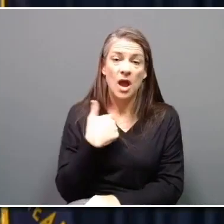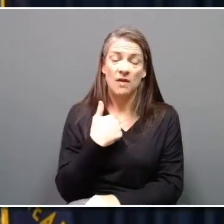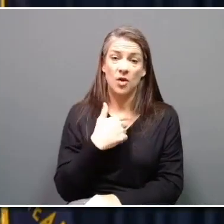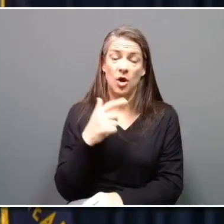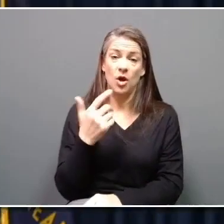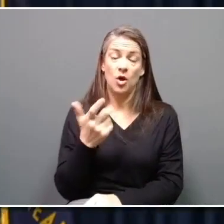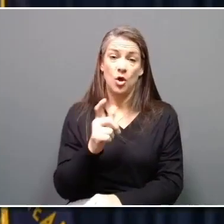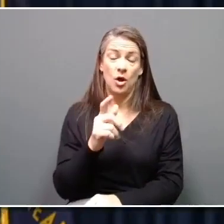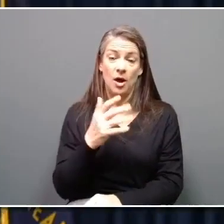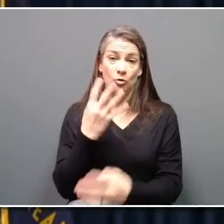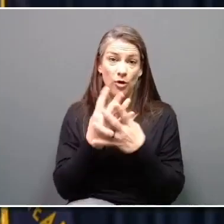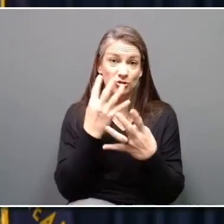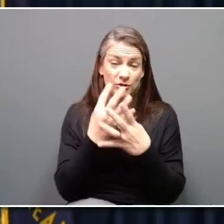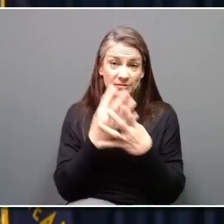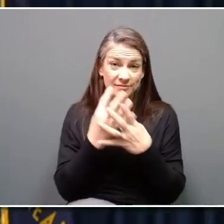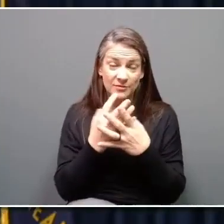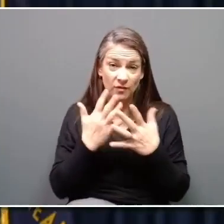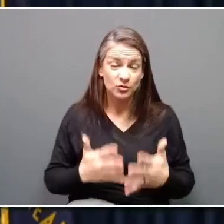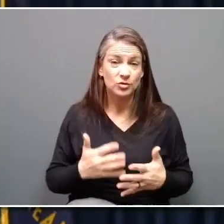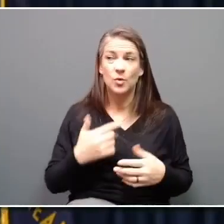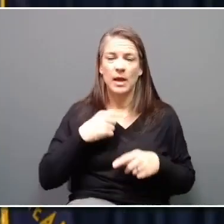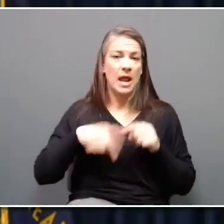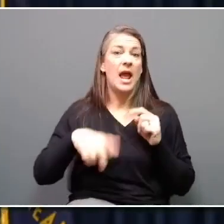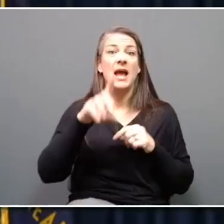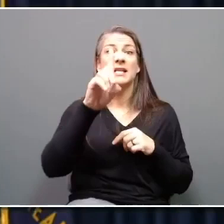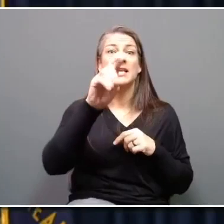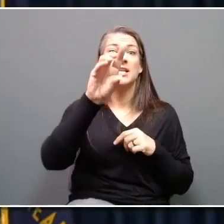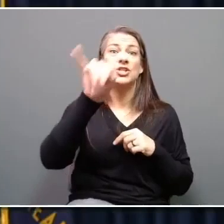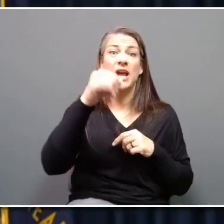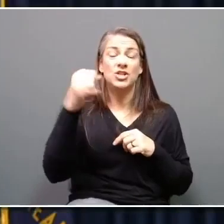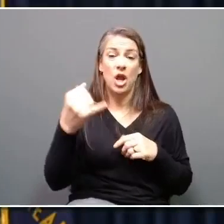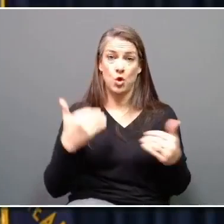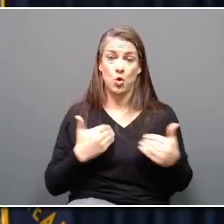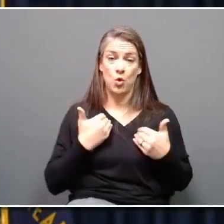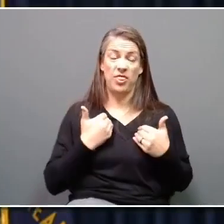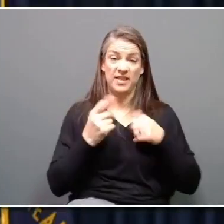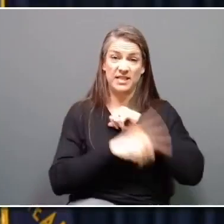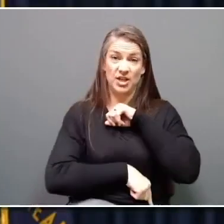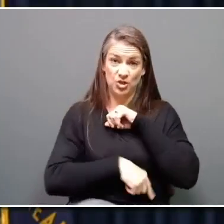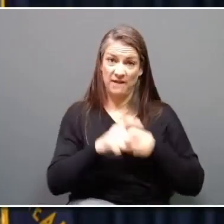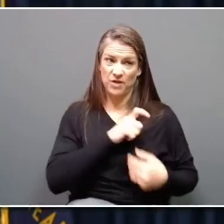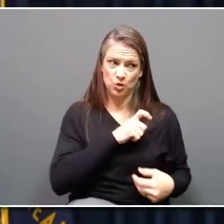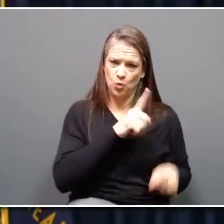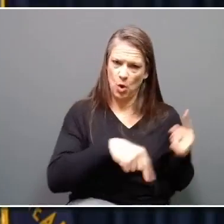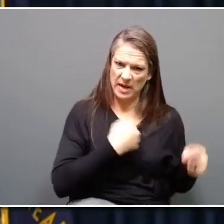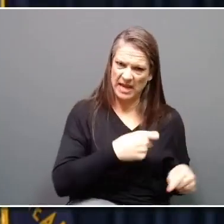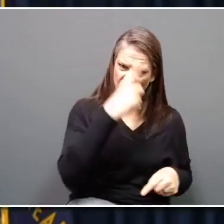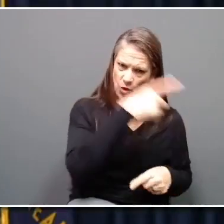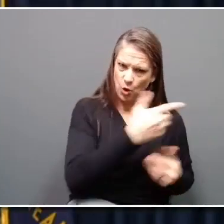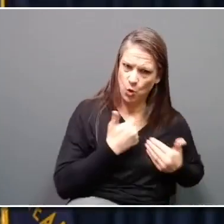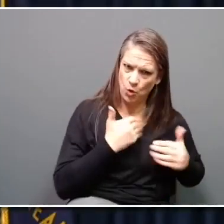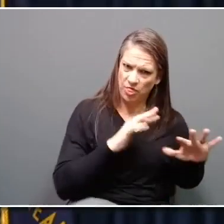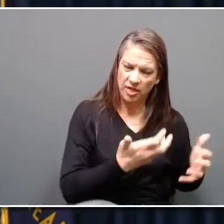able to hire the DJJ, youth detention officials, that are necessary to keep them safe. So let's start